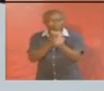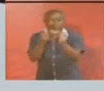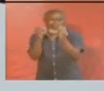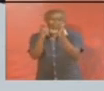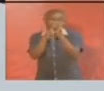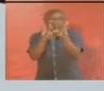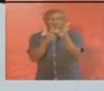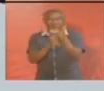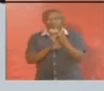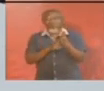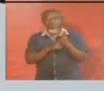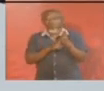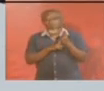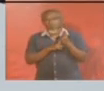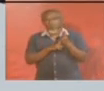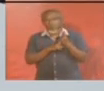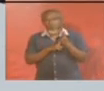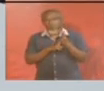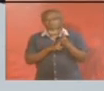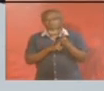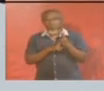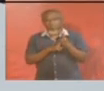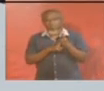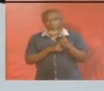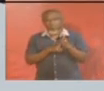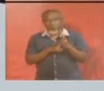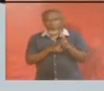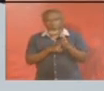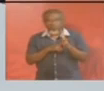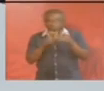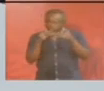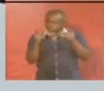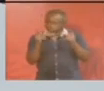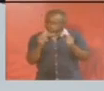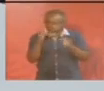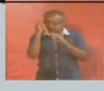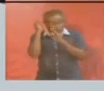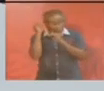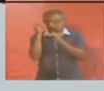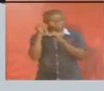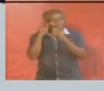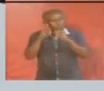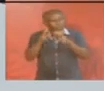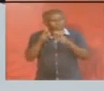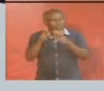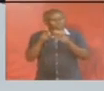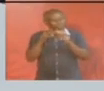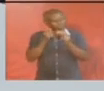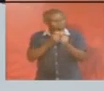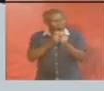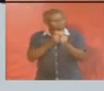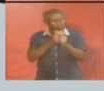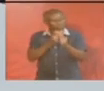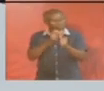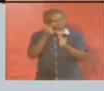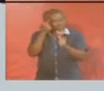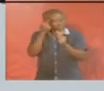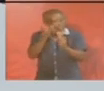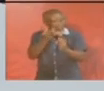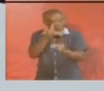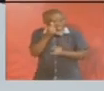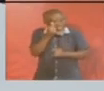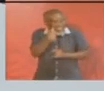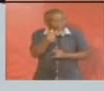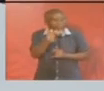suasion, legislative measures. But we are so lucky in Trinidad and Tobago, as opposed to